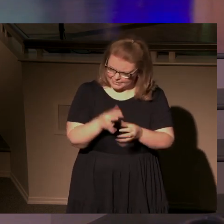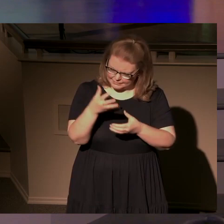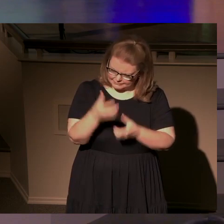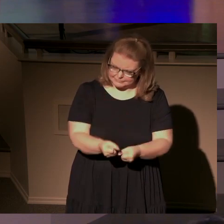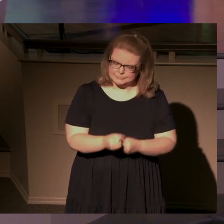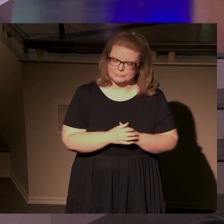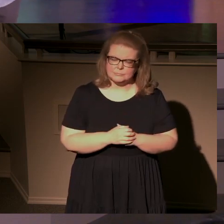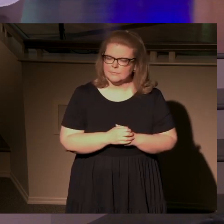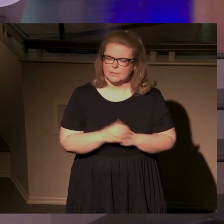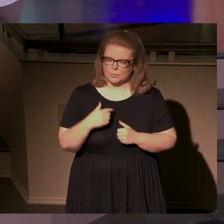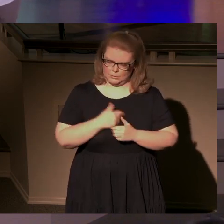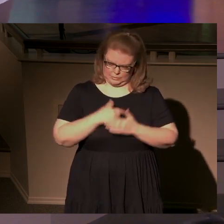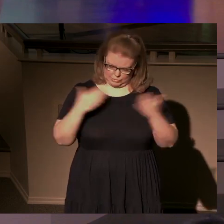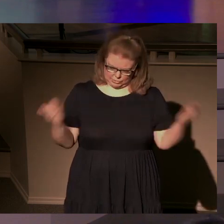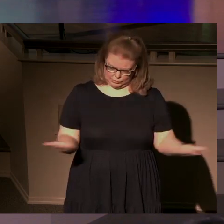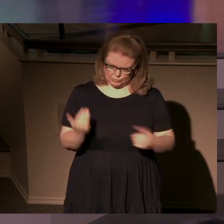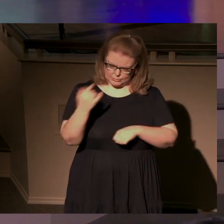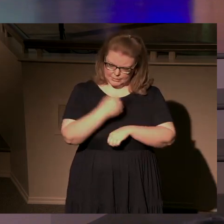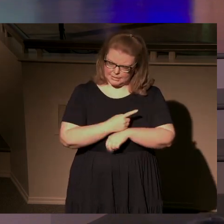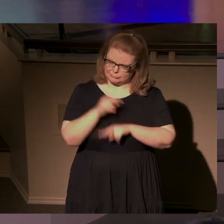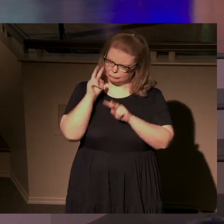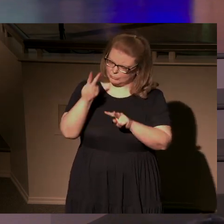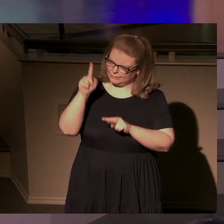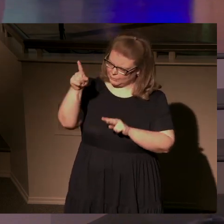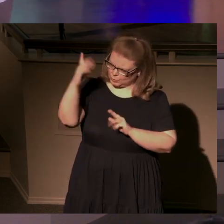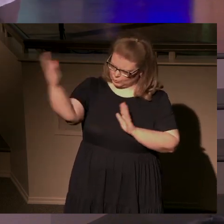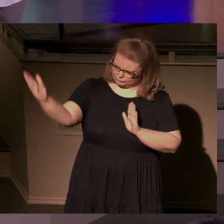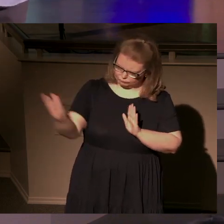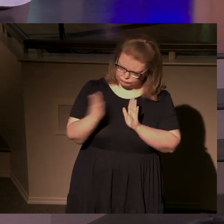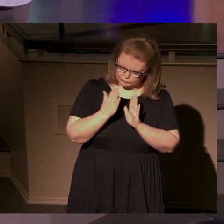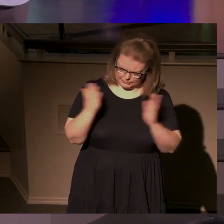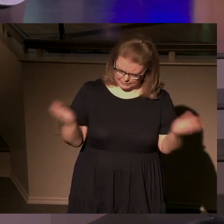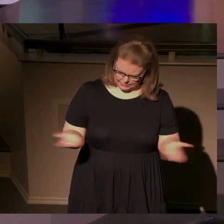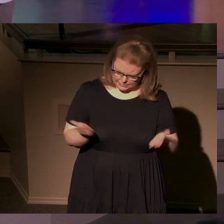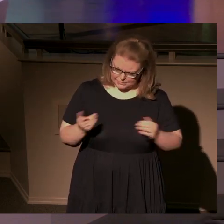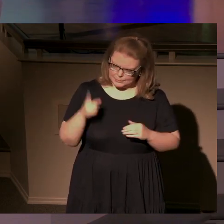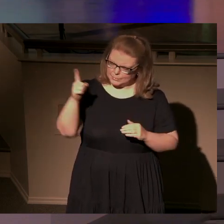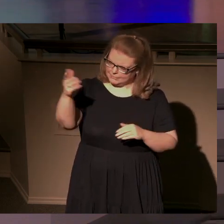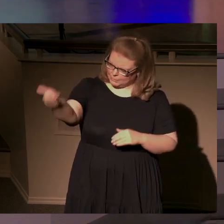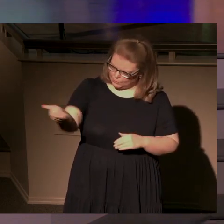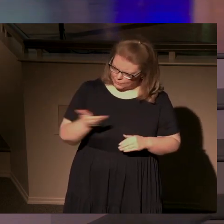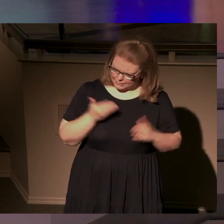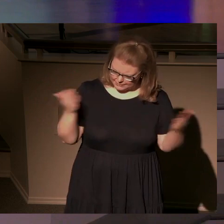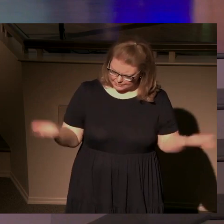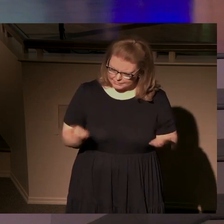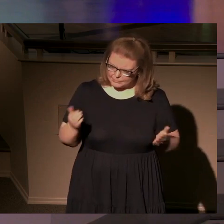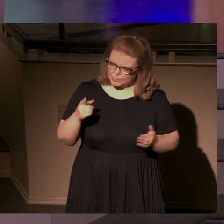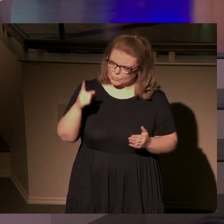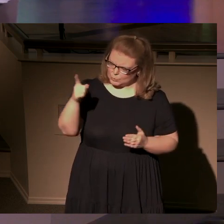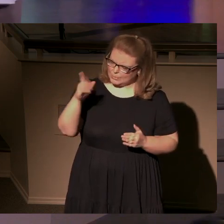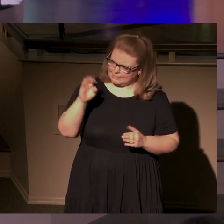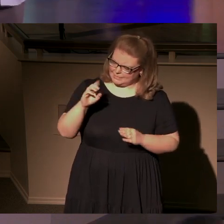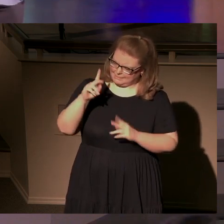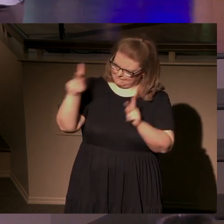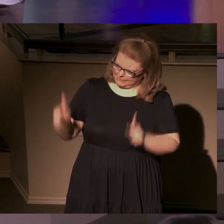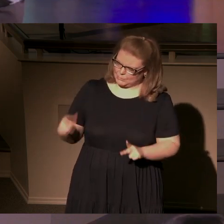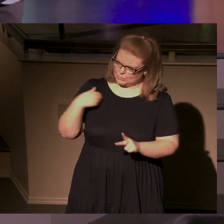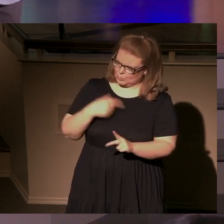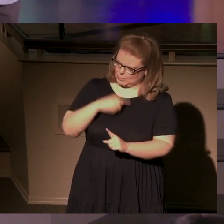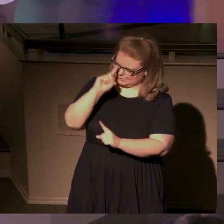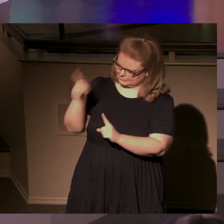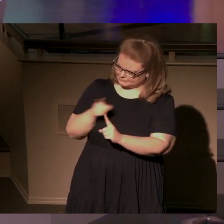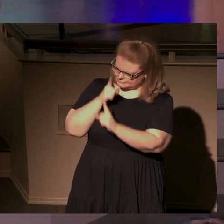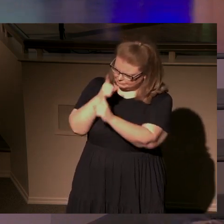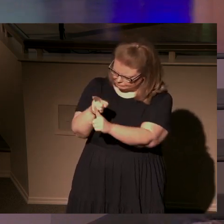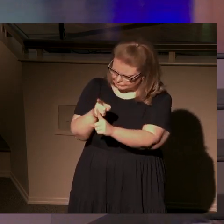today. We're looking for your presence. Be welcome among us. Be our audience. Take,